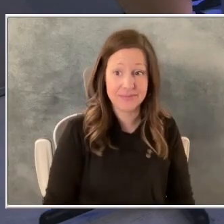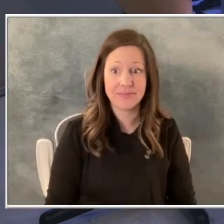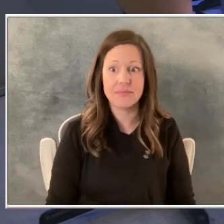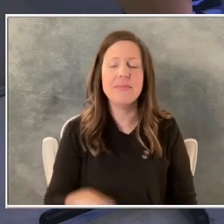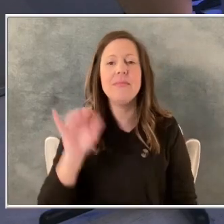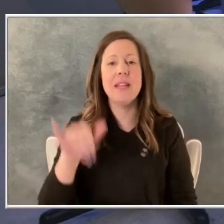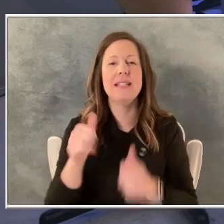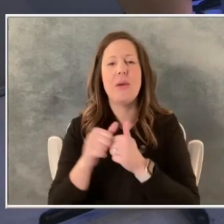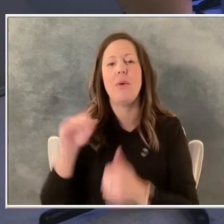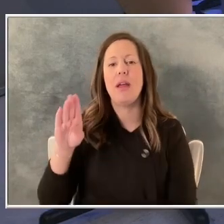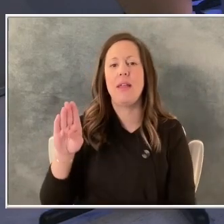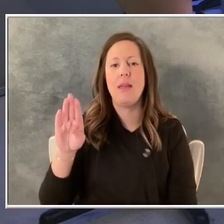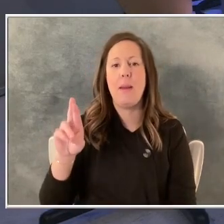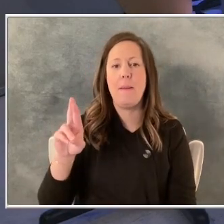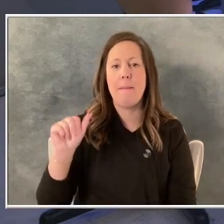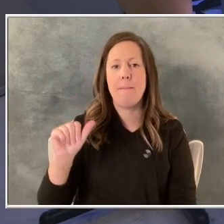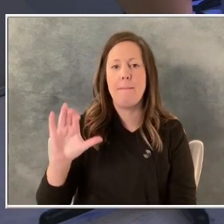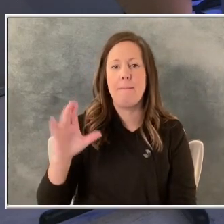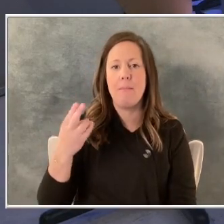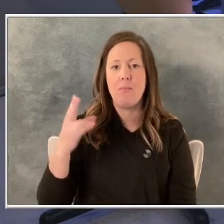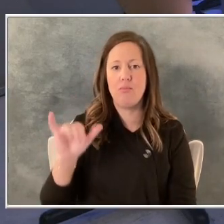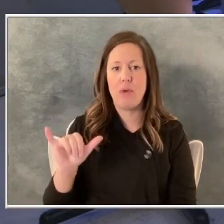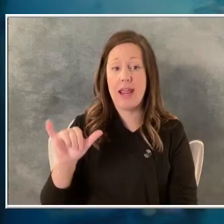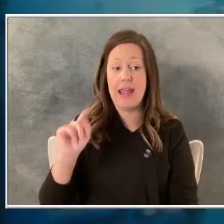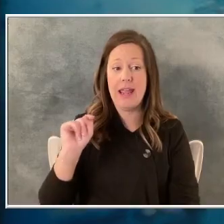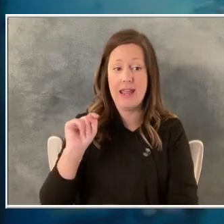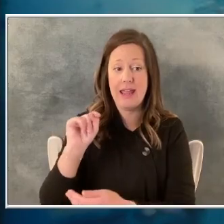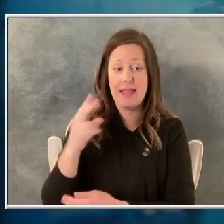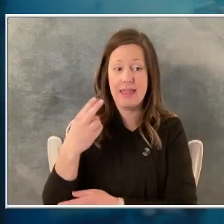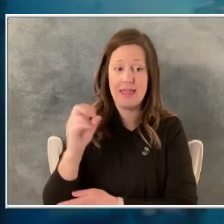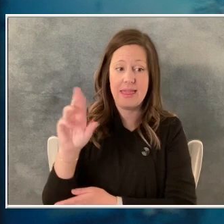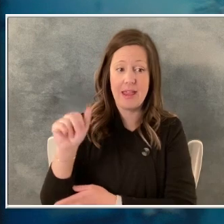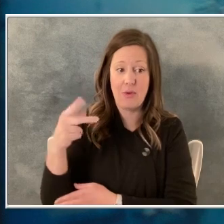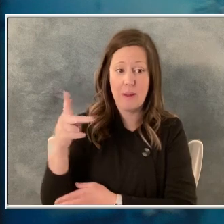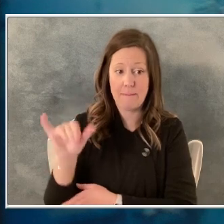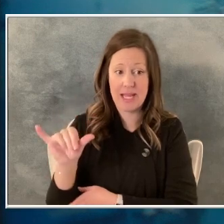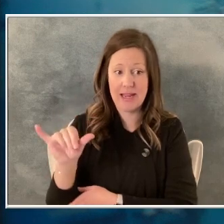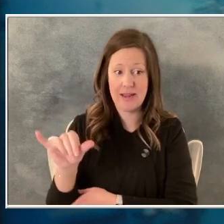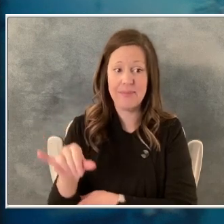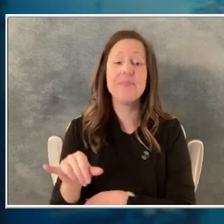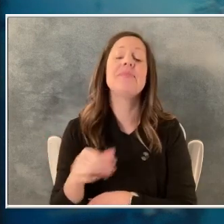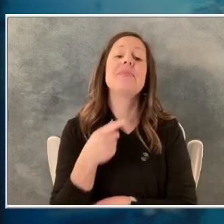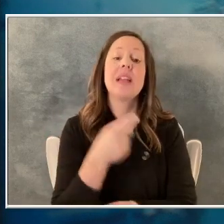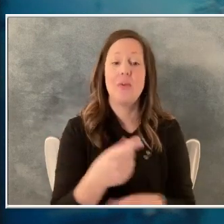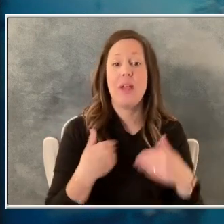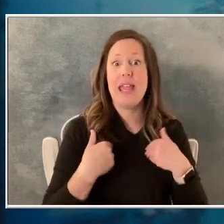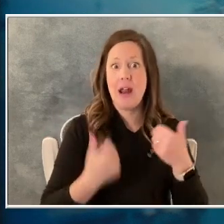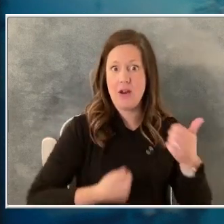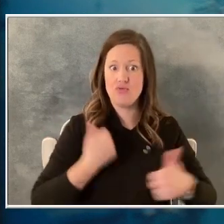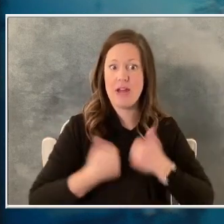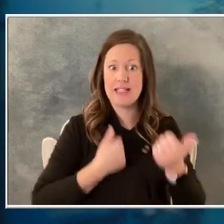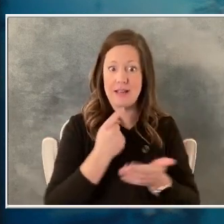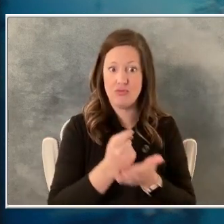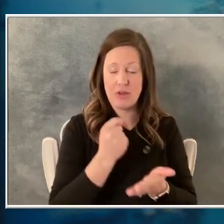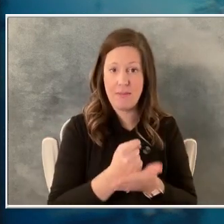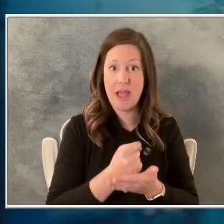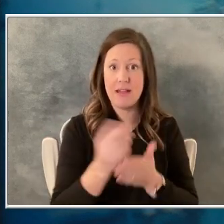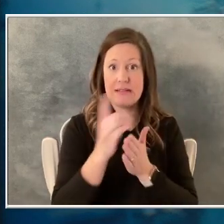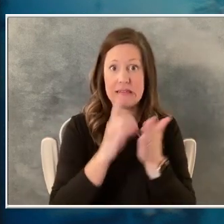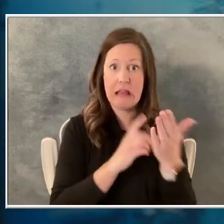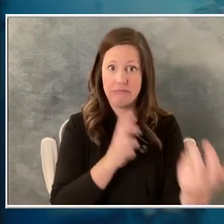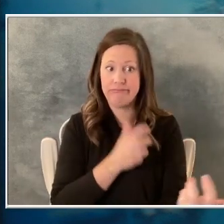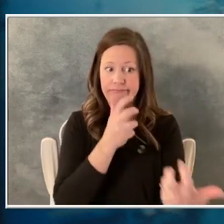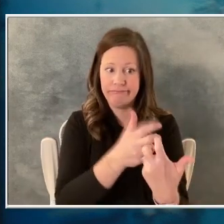brachytherapy? Well, tell us about it. So Tyson had an aggressive treatment course that we designed just for him and just for his